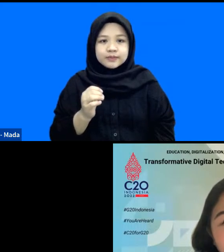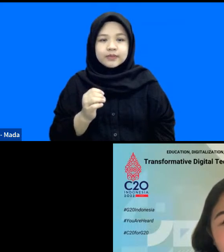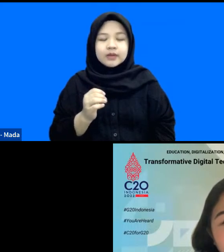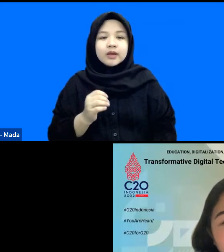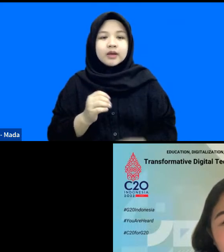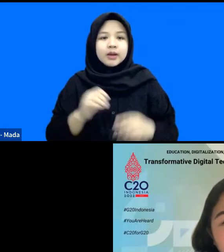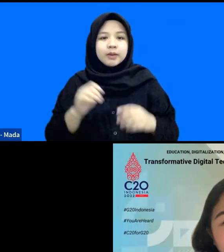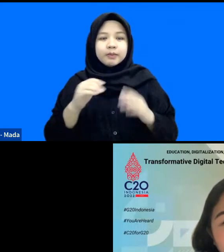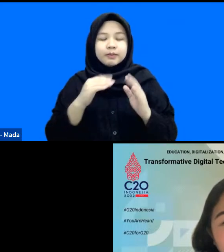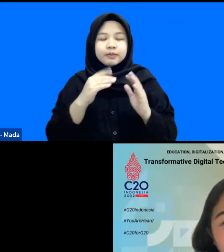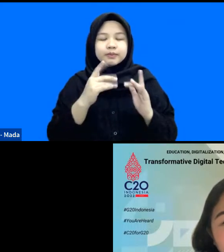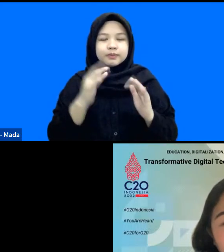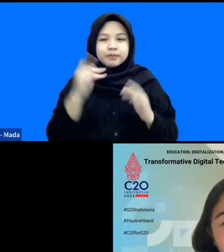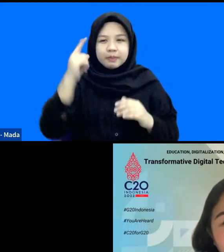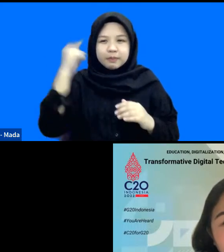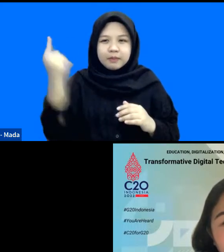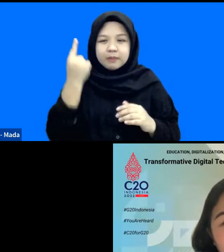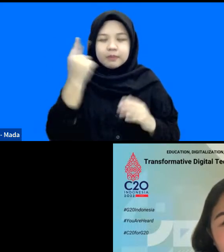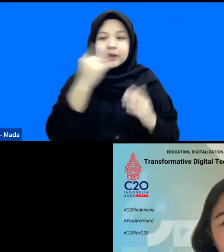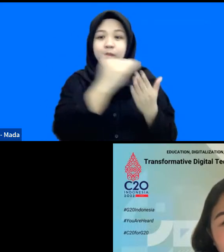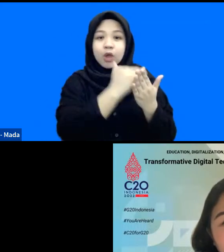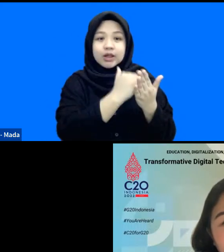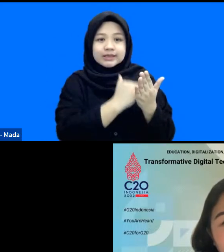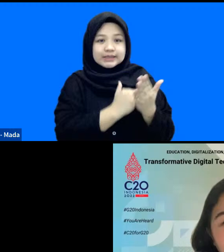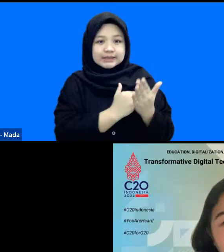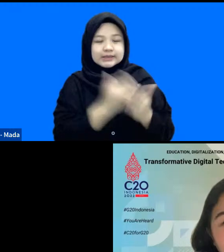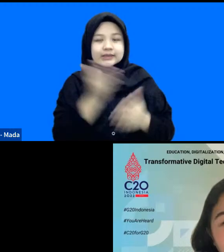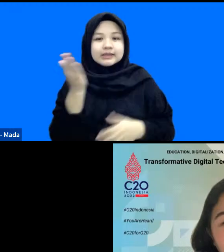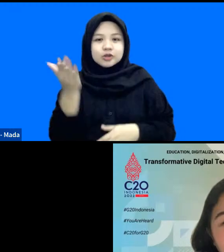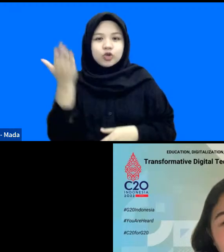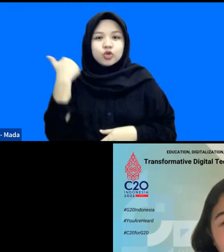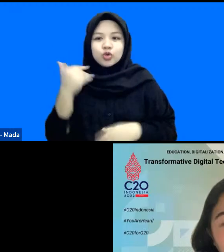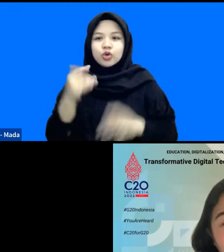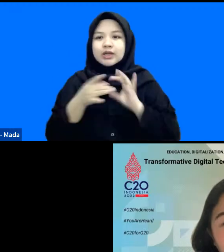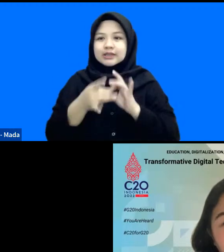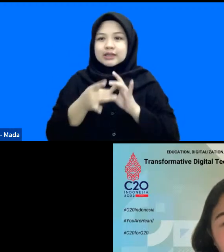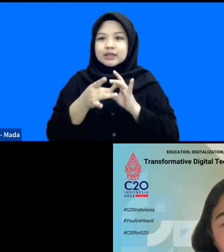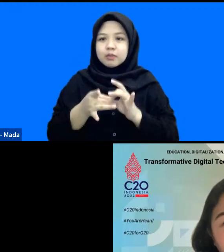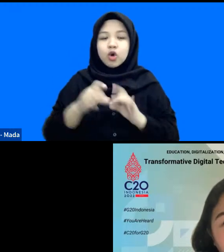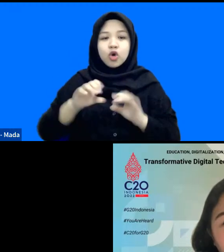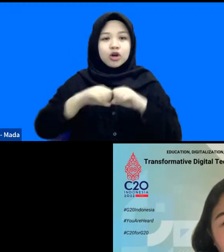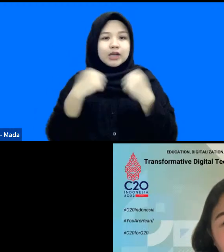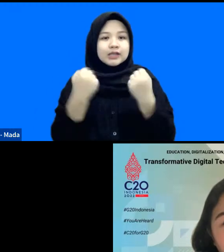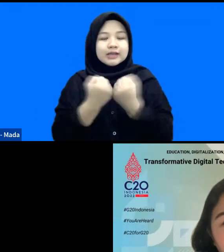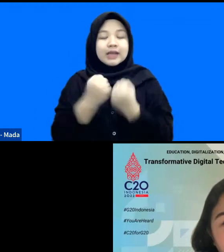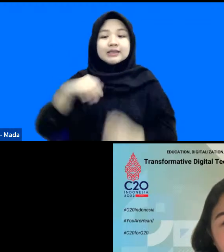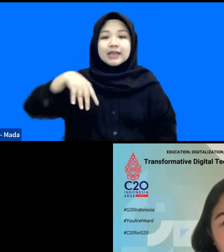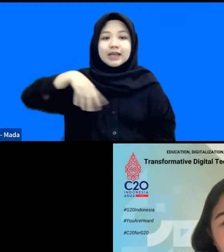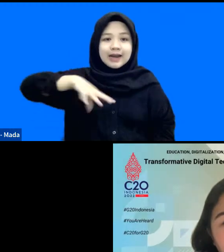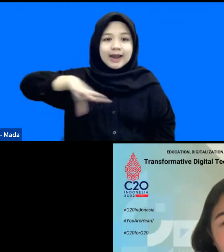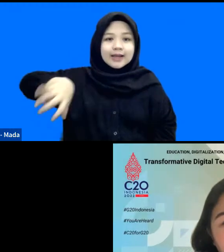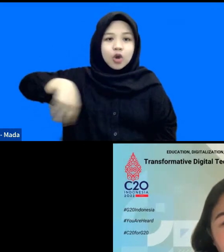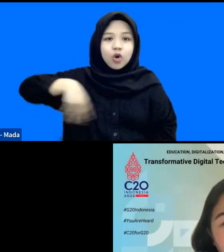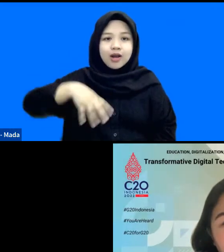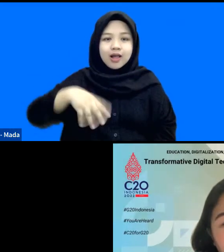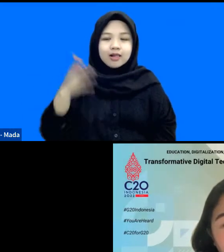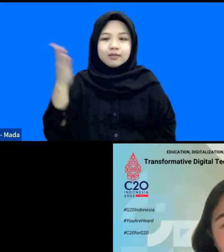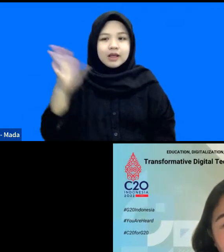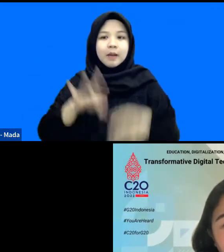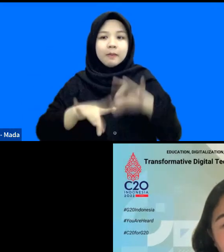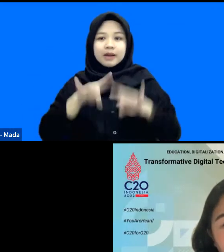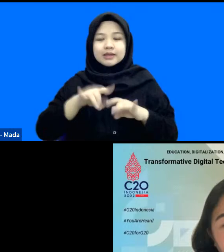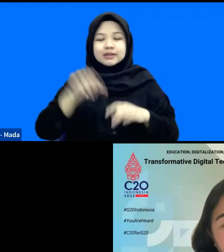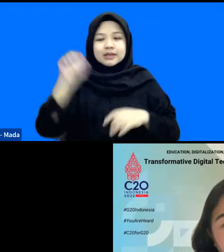Rachel worked with the regional human rights organizations as East Asia and ASEAN Manager and ASEAN Parliament for